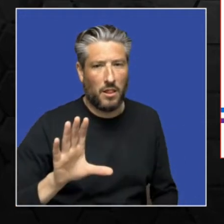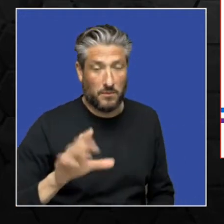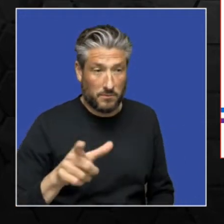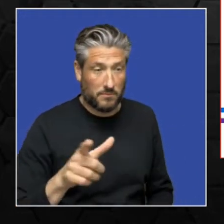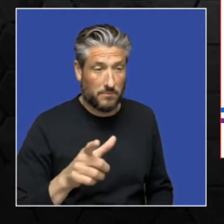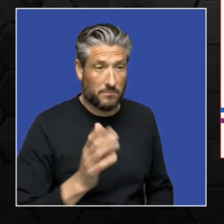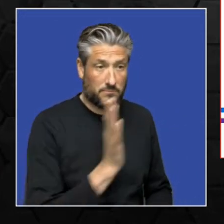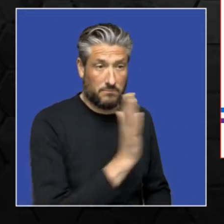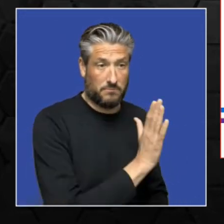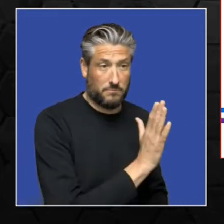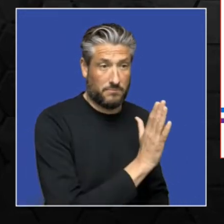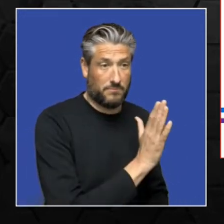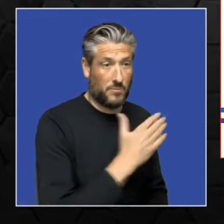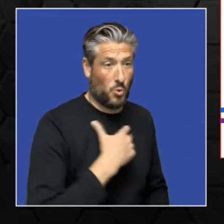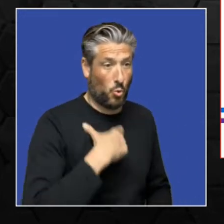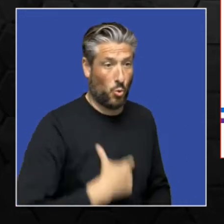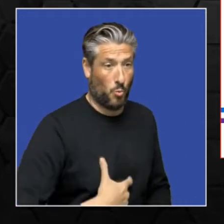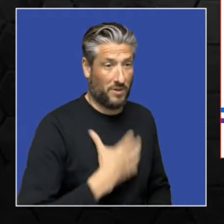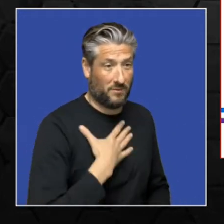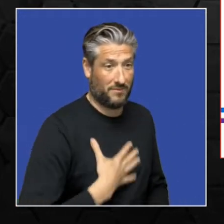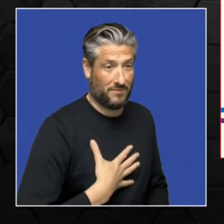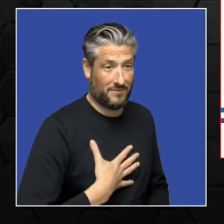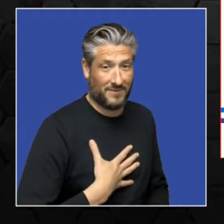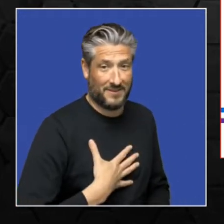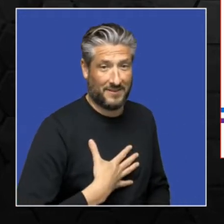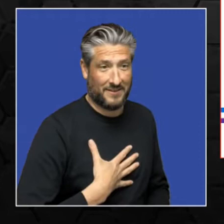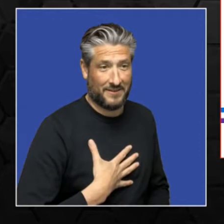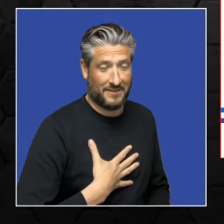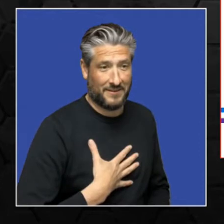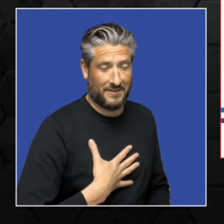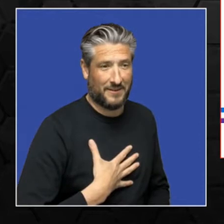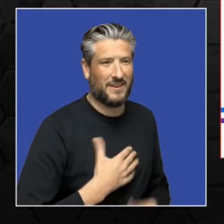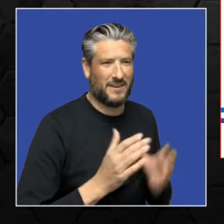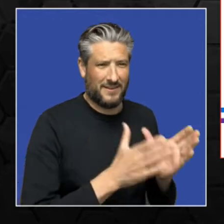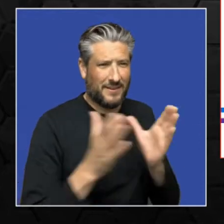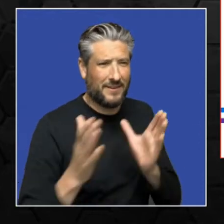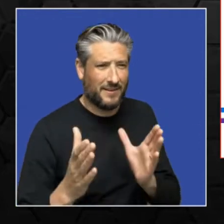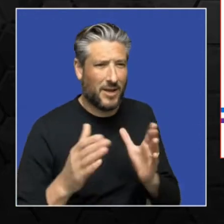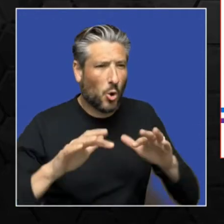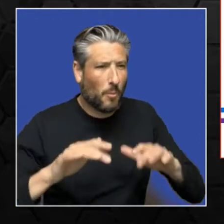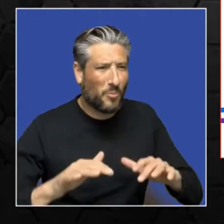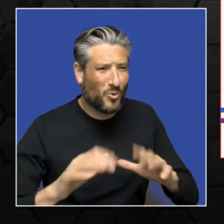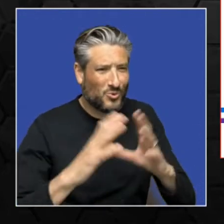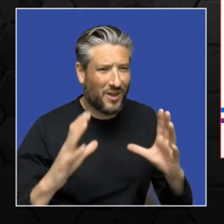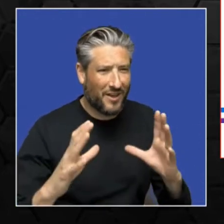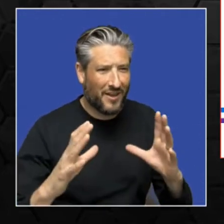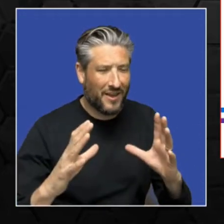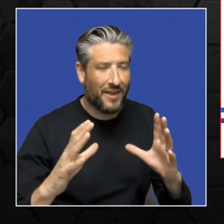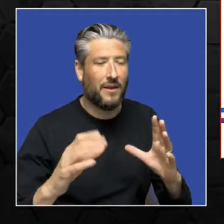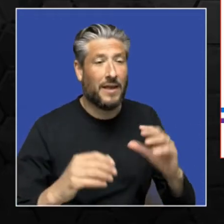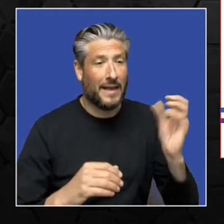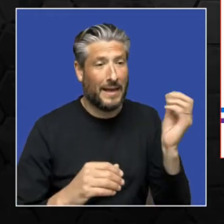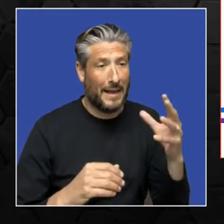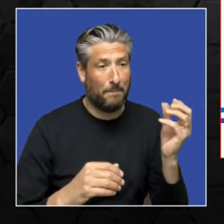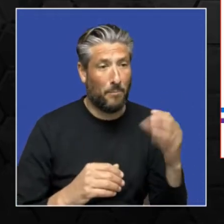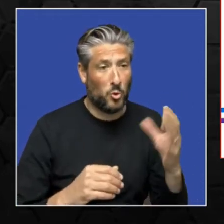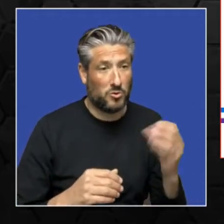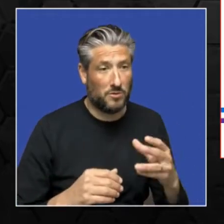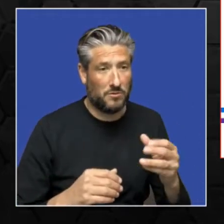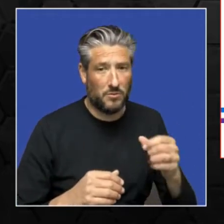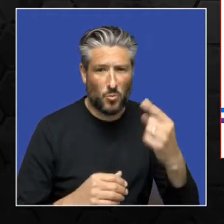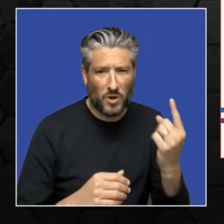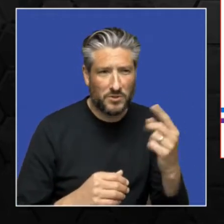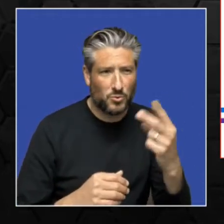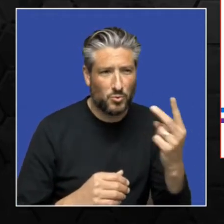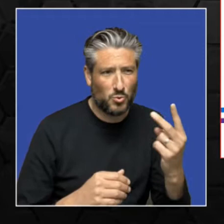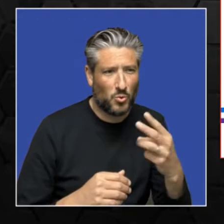the inputs, here we just have input 0, input 1, input 2. So these would just be numbers. So these are basically, these could